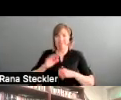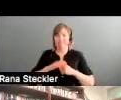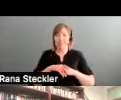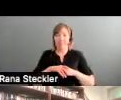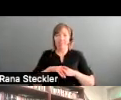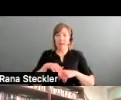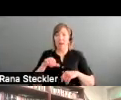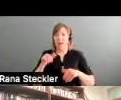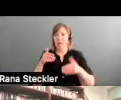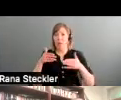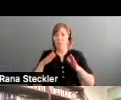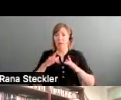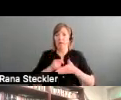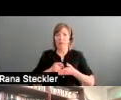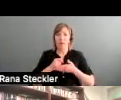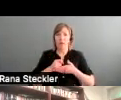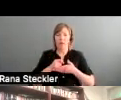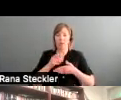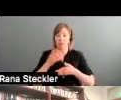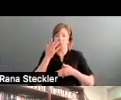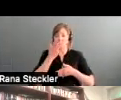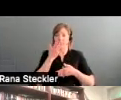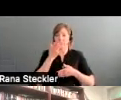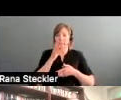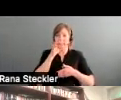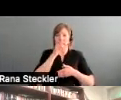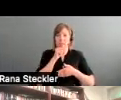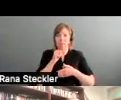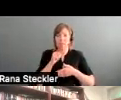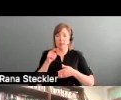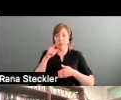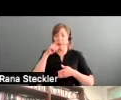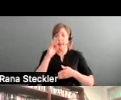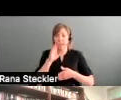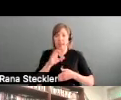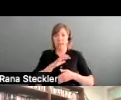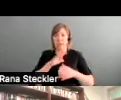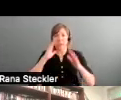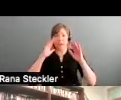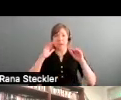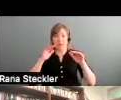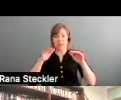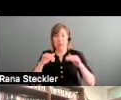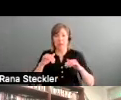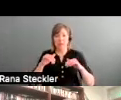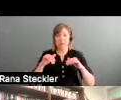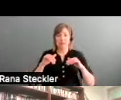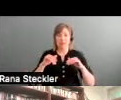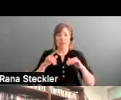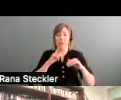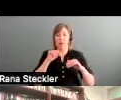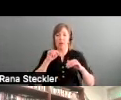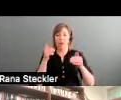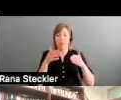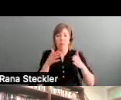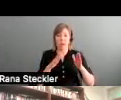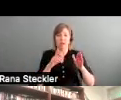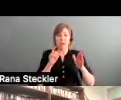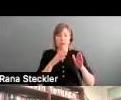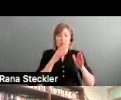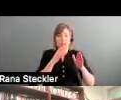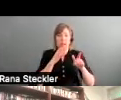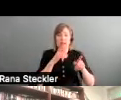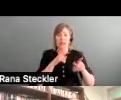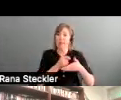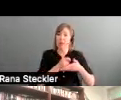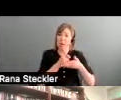which therapy was shaped by racist assumptions about innate Black character or expectations. There were other ways, I should say, in which